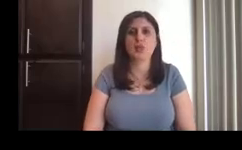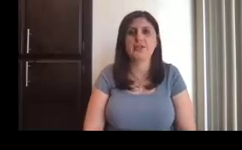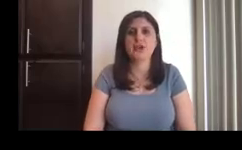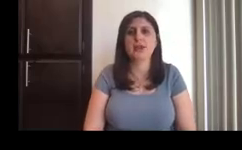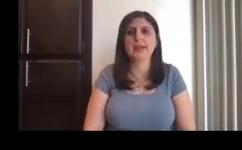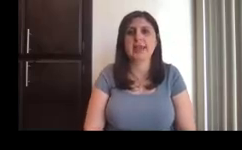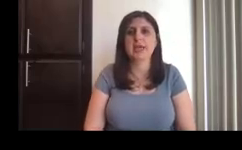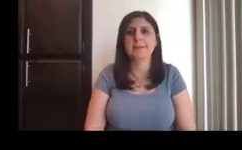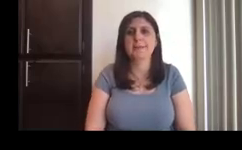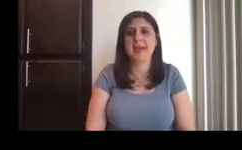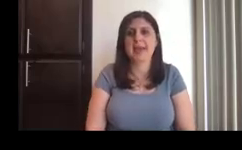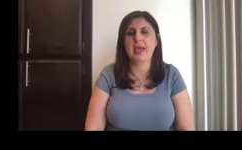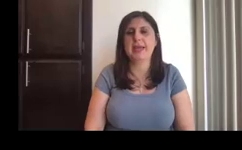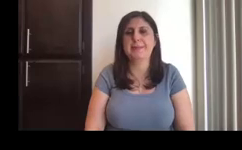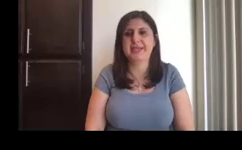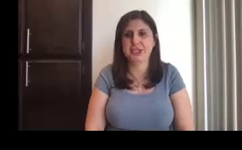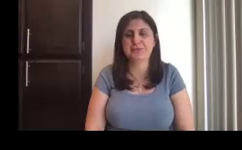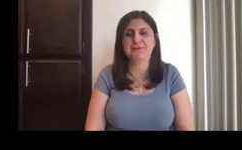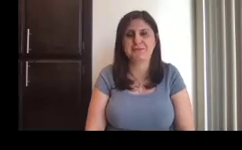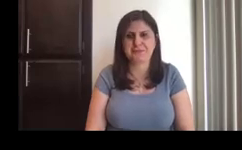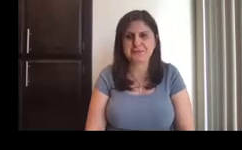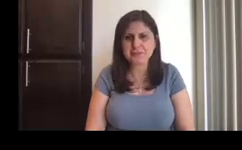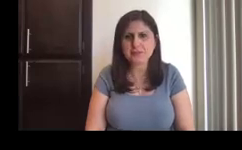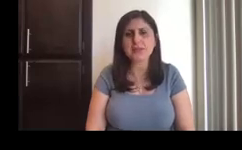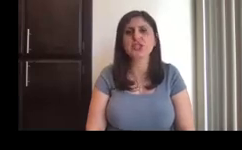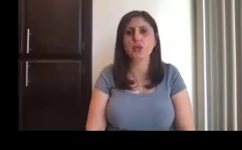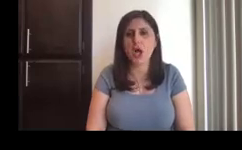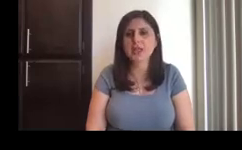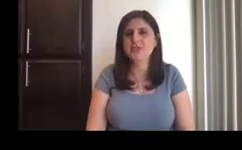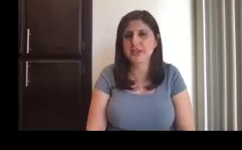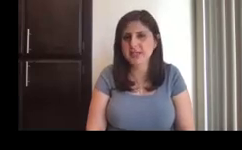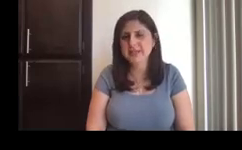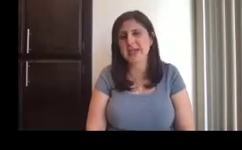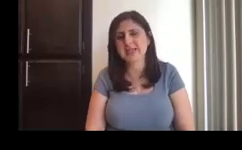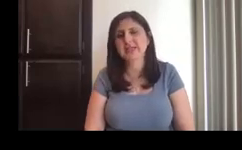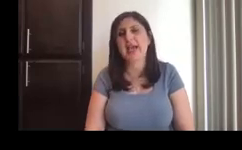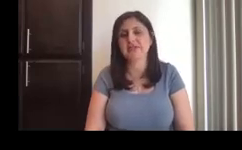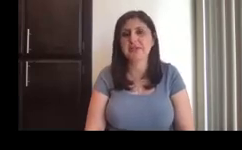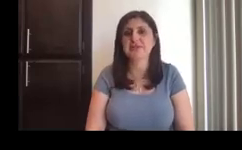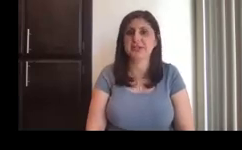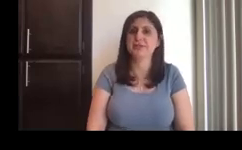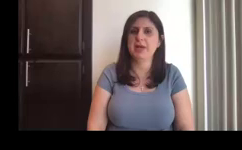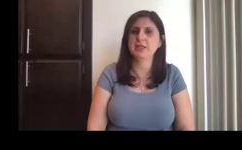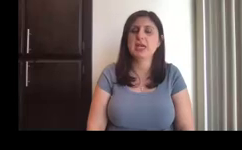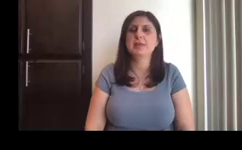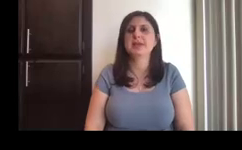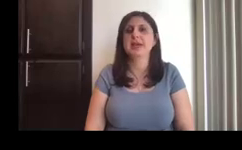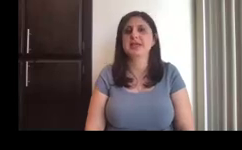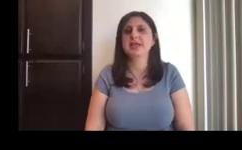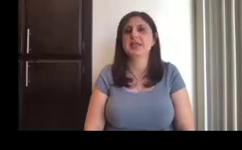Okay, river, lake, bay, and beach. So all of these technically have to be finger